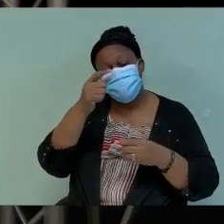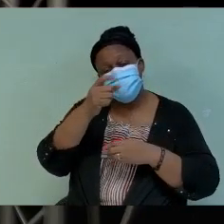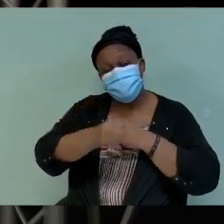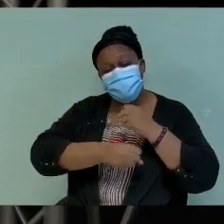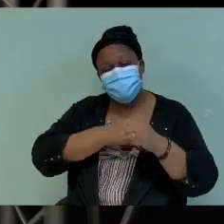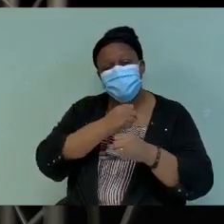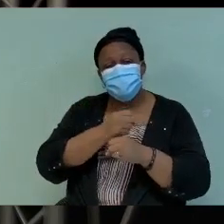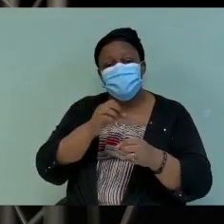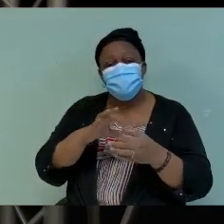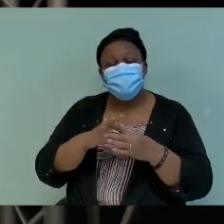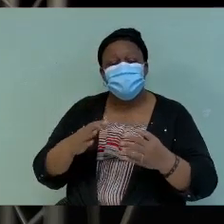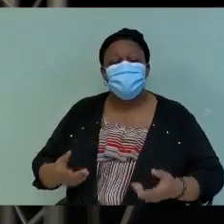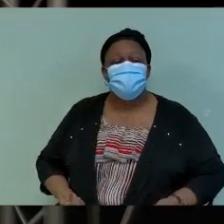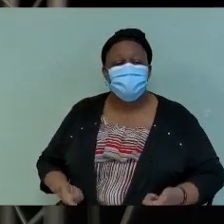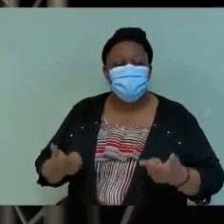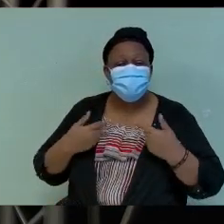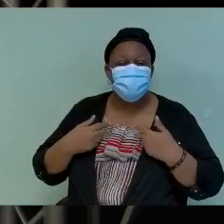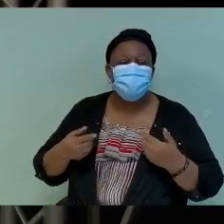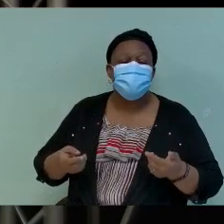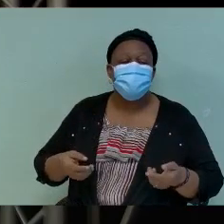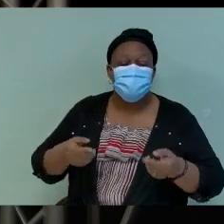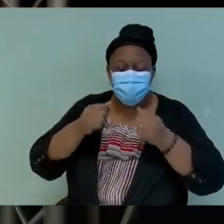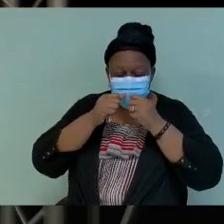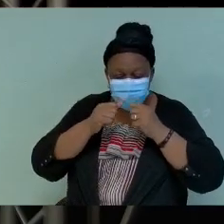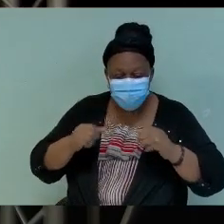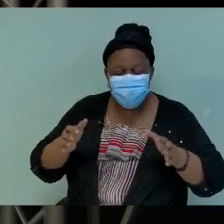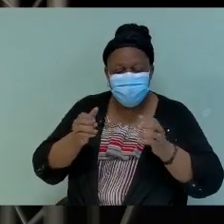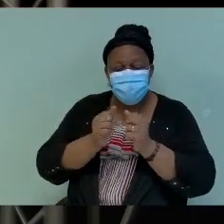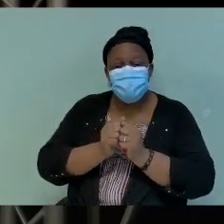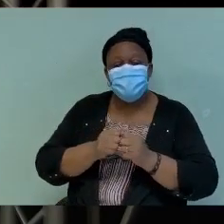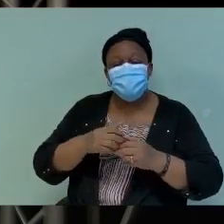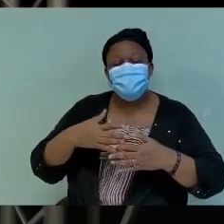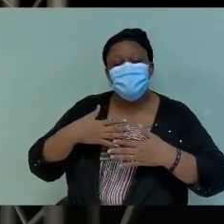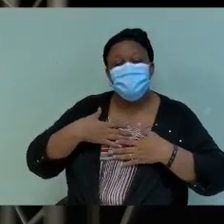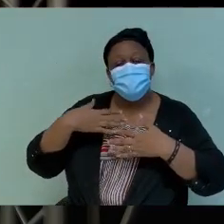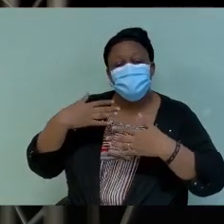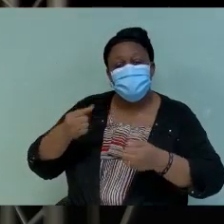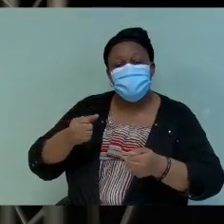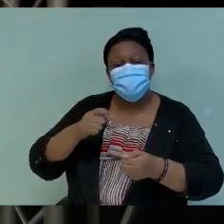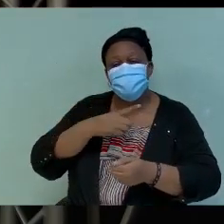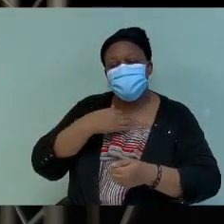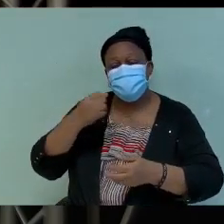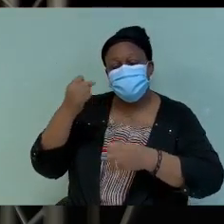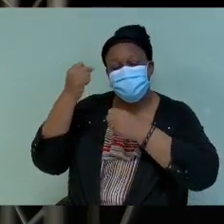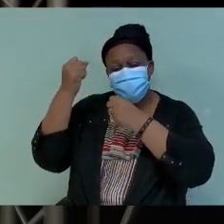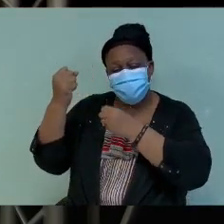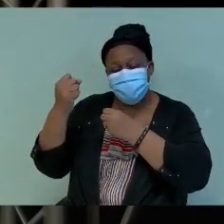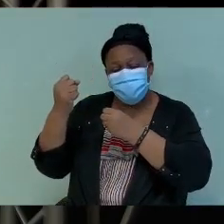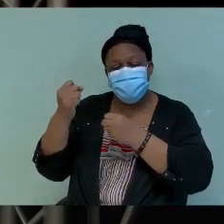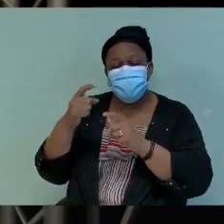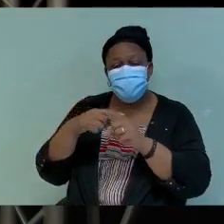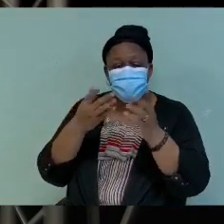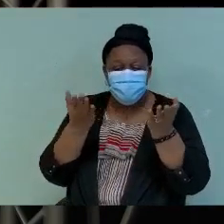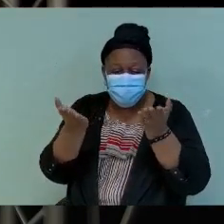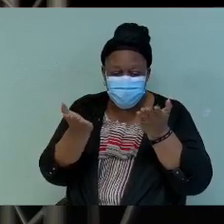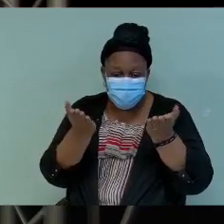life and for blessing me with health and strength to be able to serve my